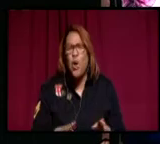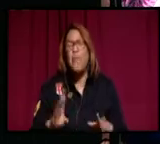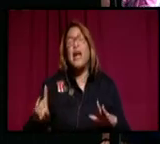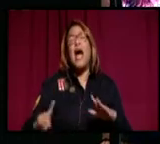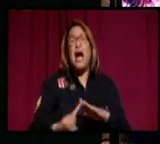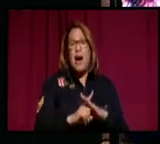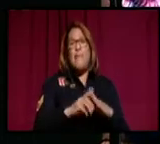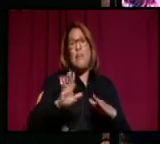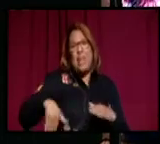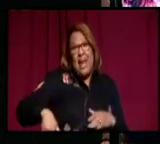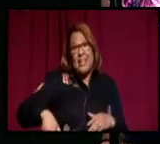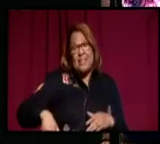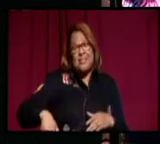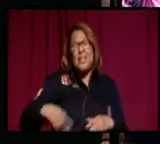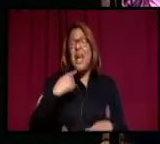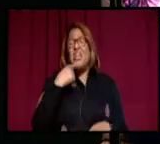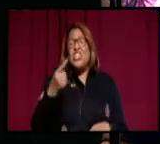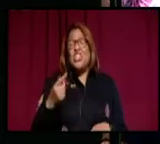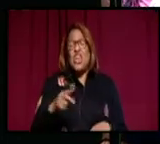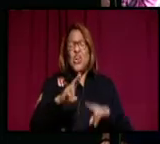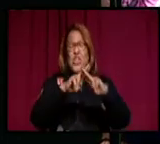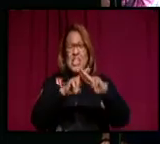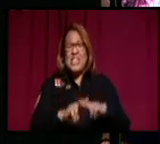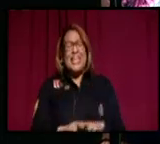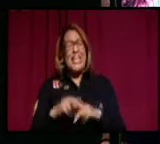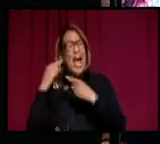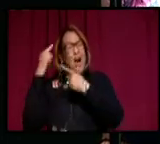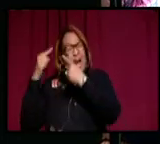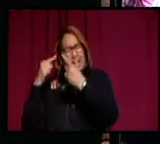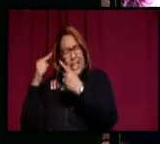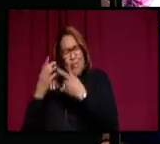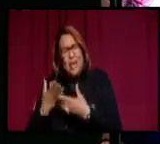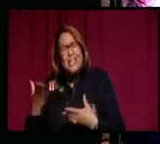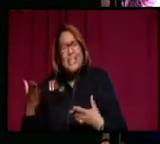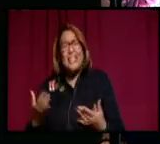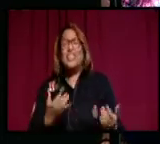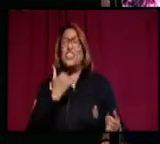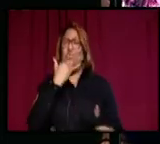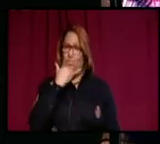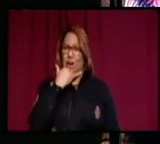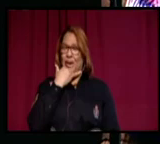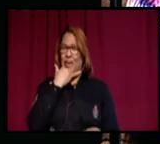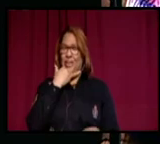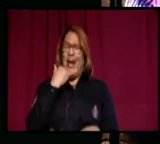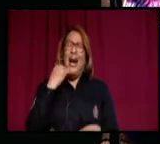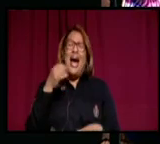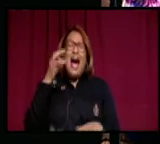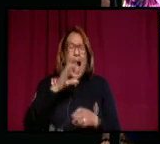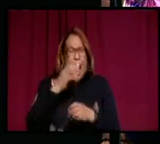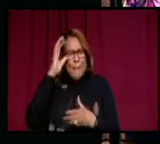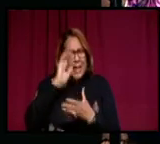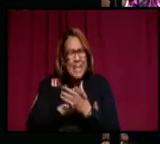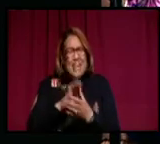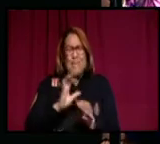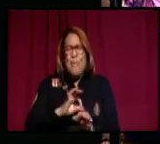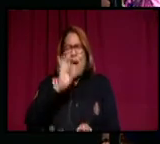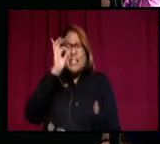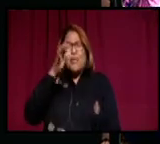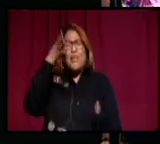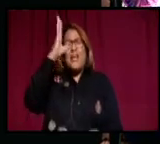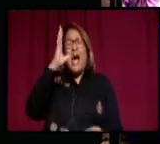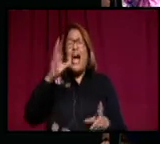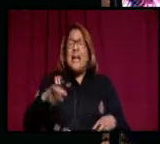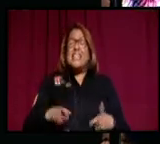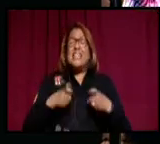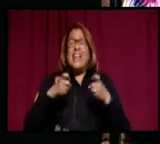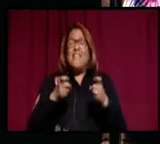little later. And she would tell you to go and sit down and think about the things that you've done. And I believe in my spirit that God has given us an